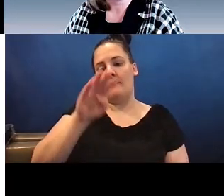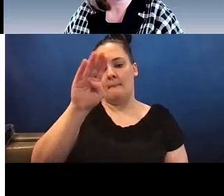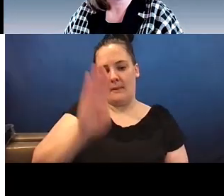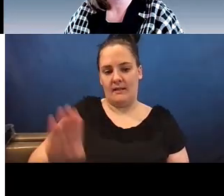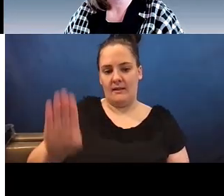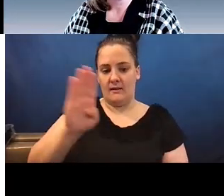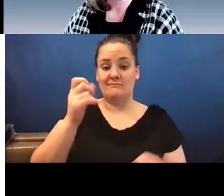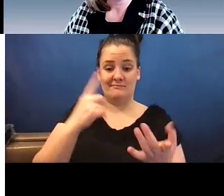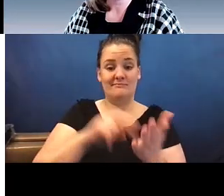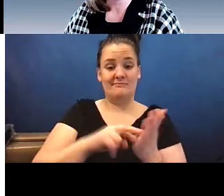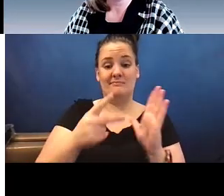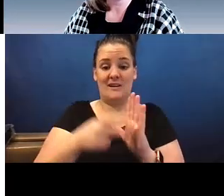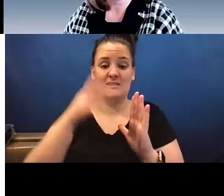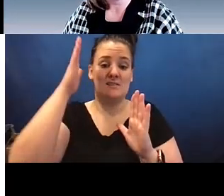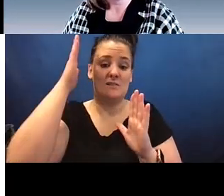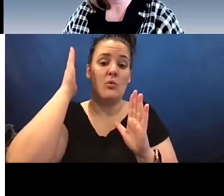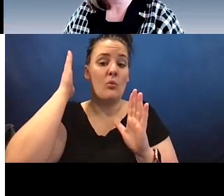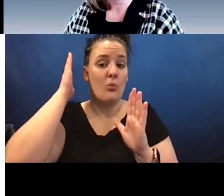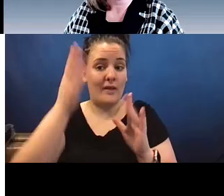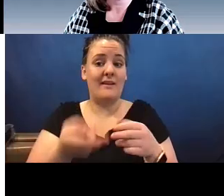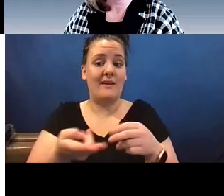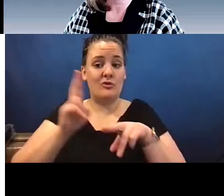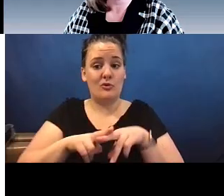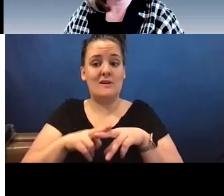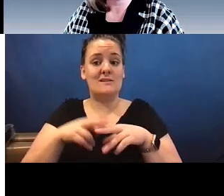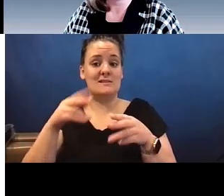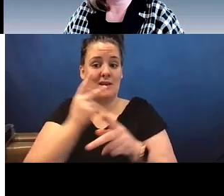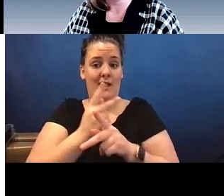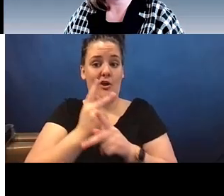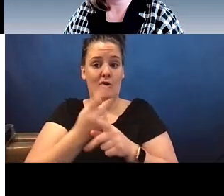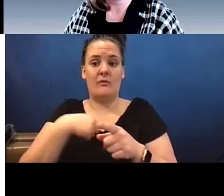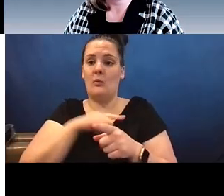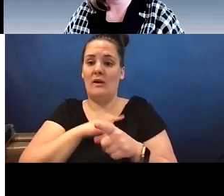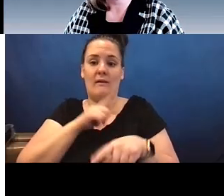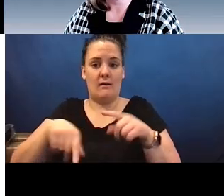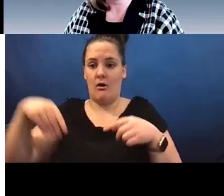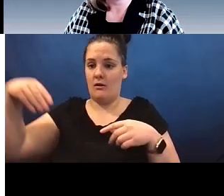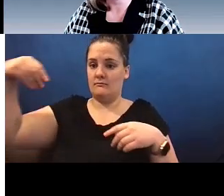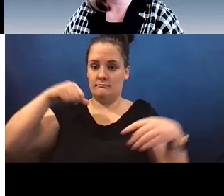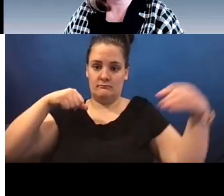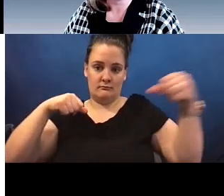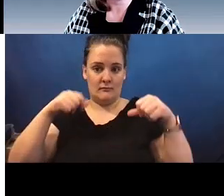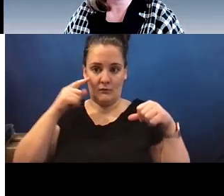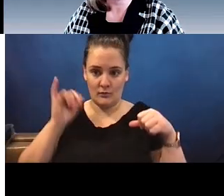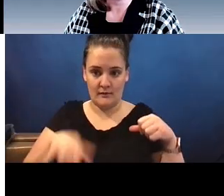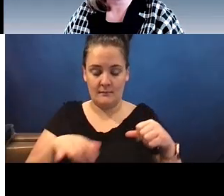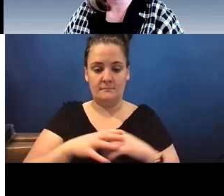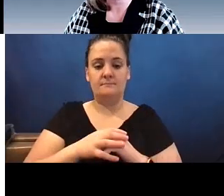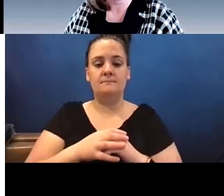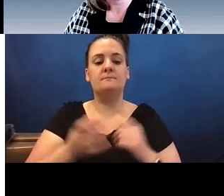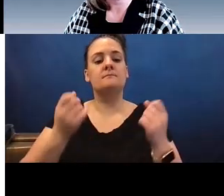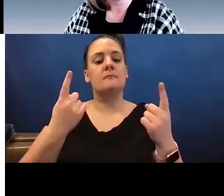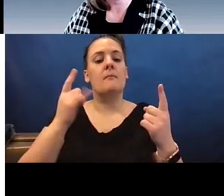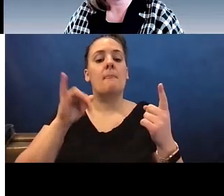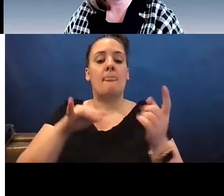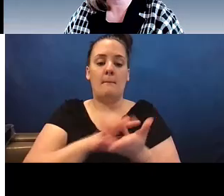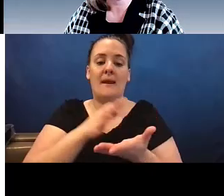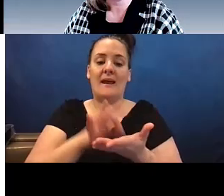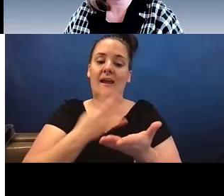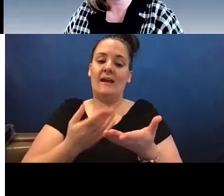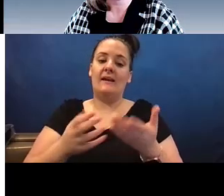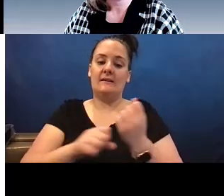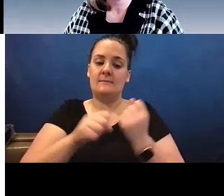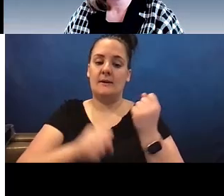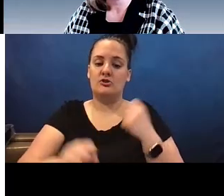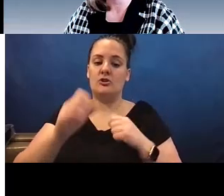that. At the same time, H.R. 1 imposes new requirements for Medicaid expansion members beginning in January 2027, as